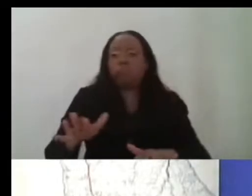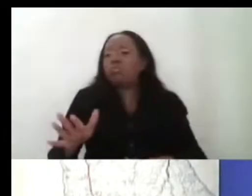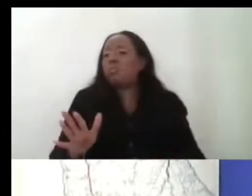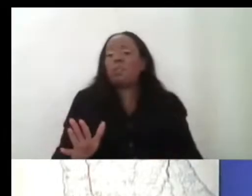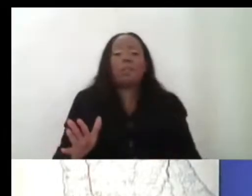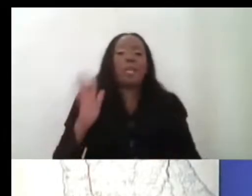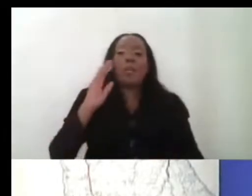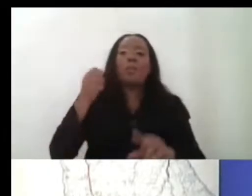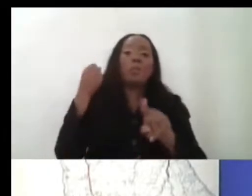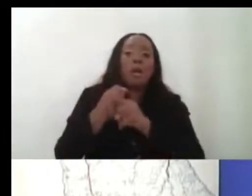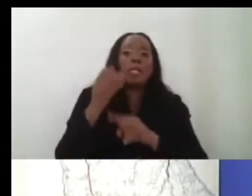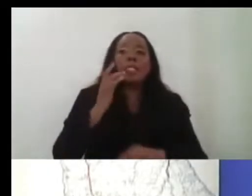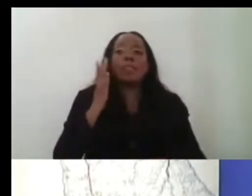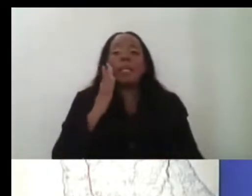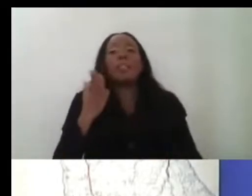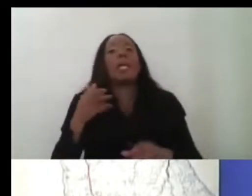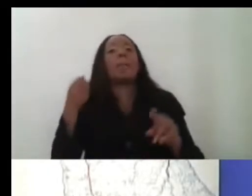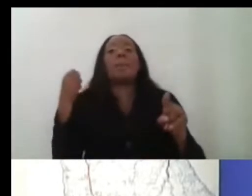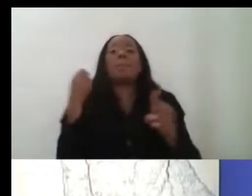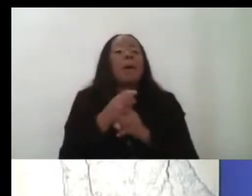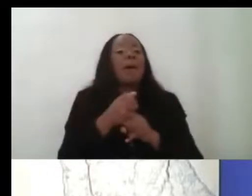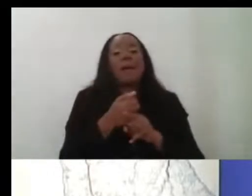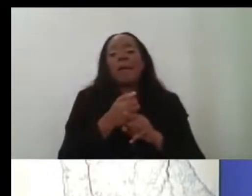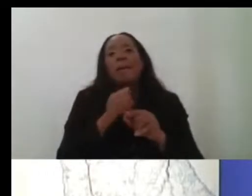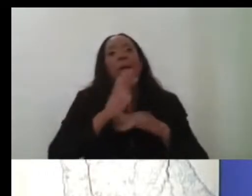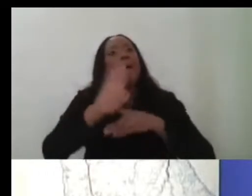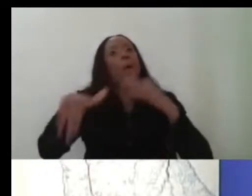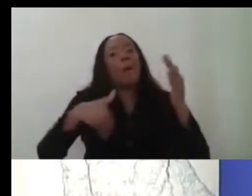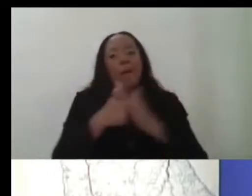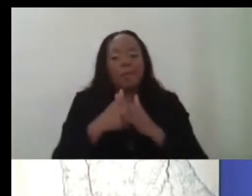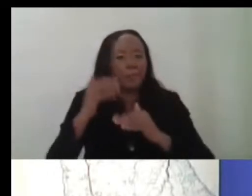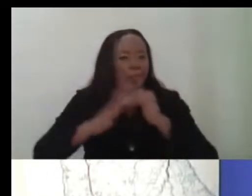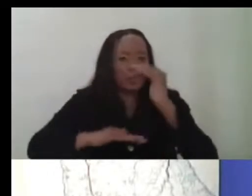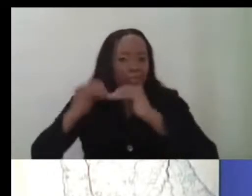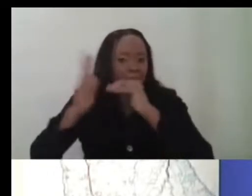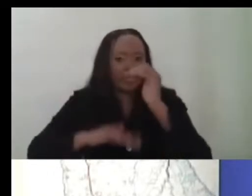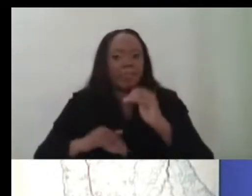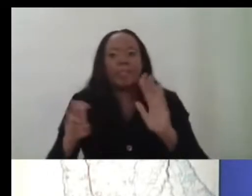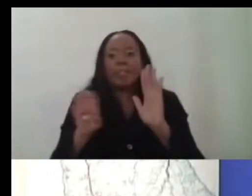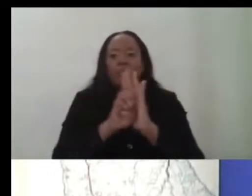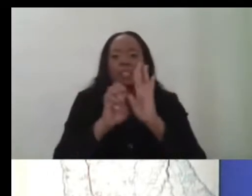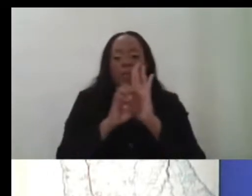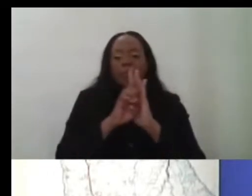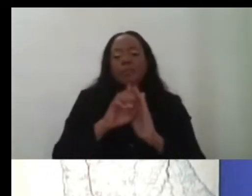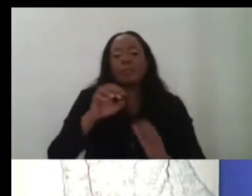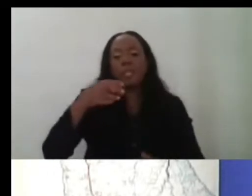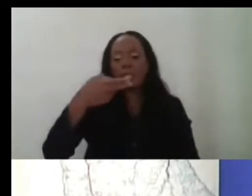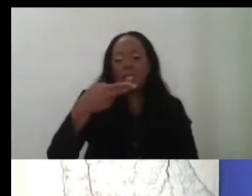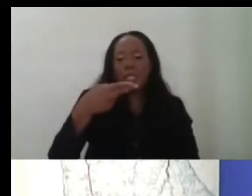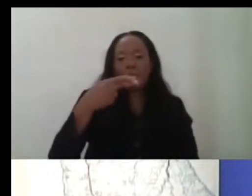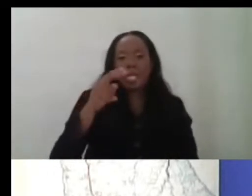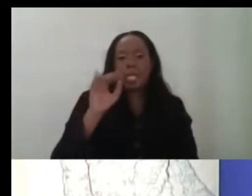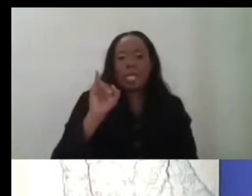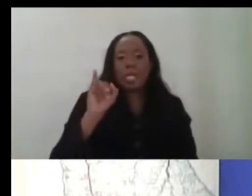small island, and we have to use what we have. If you look, for example, at the Hilton was designed